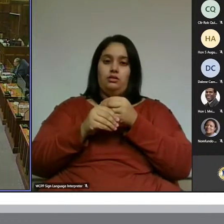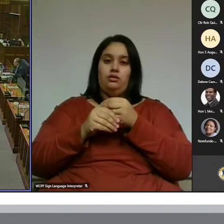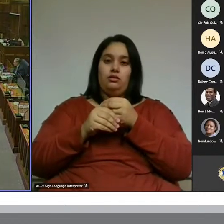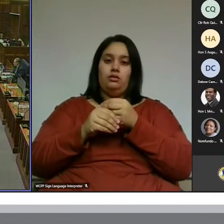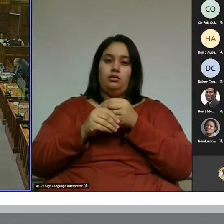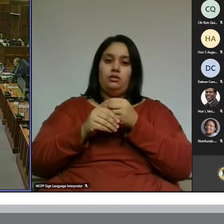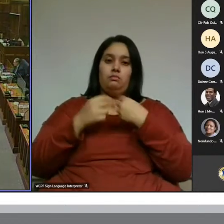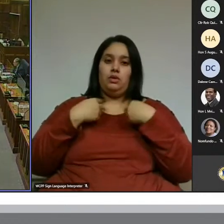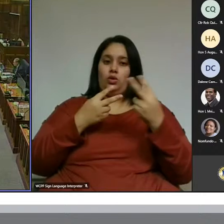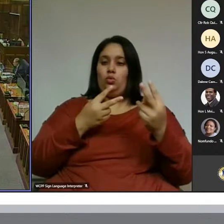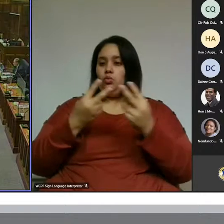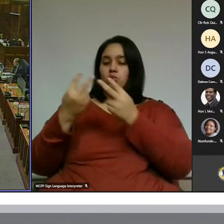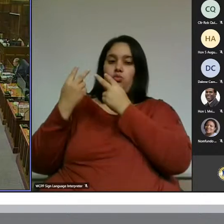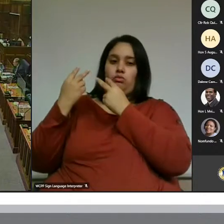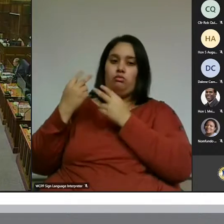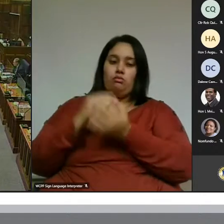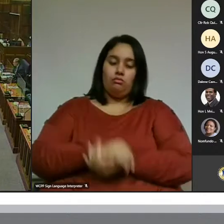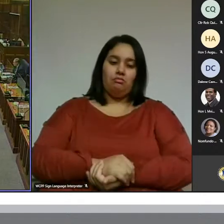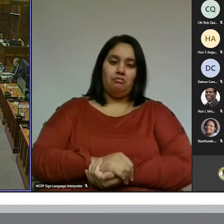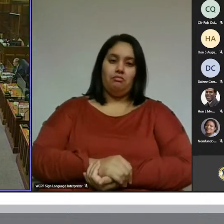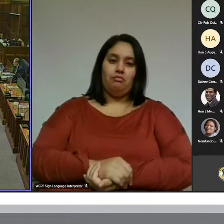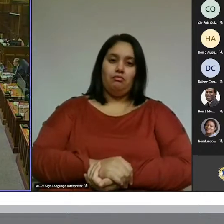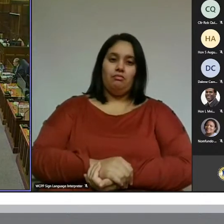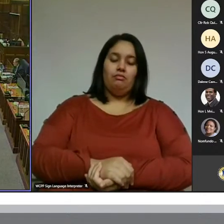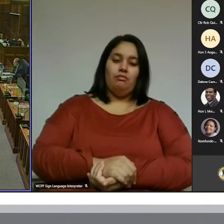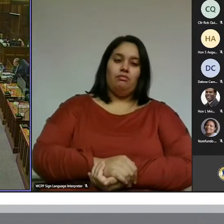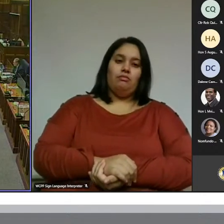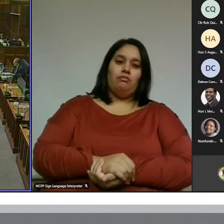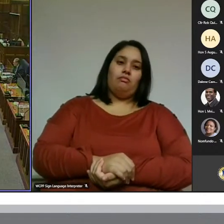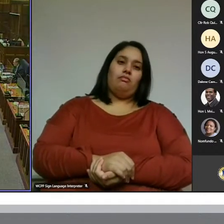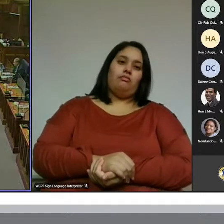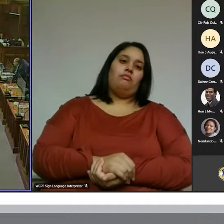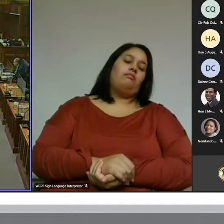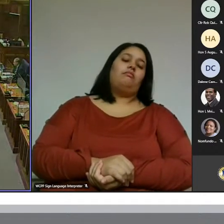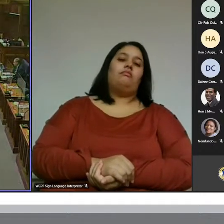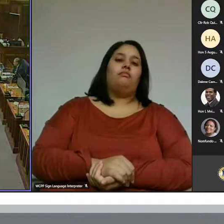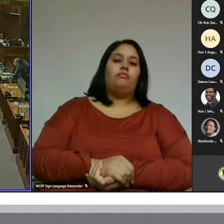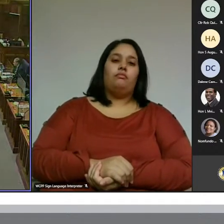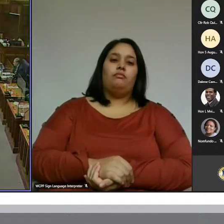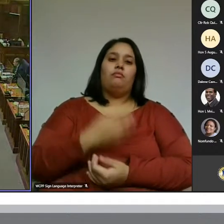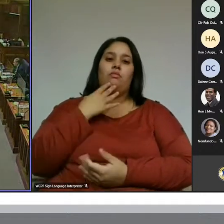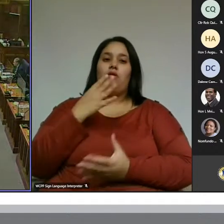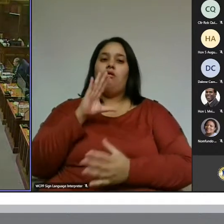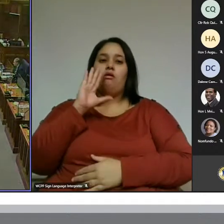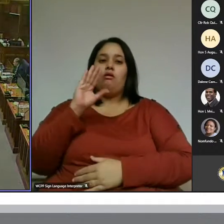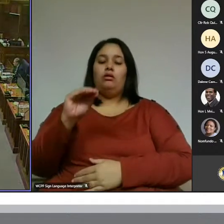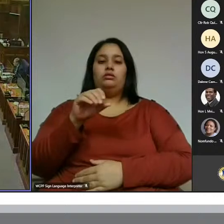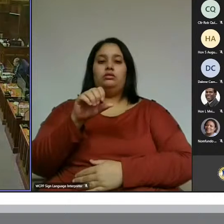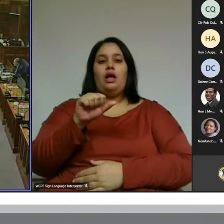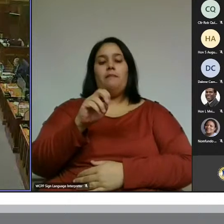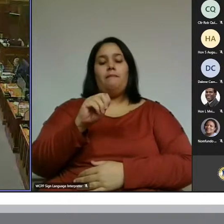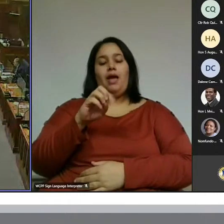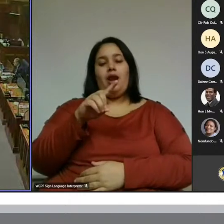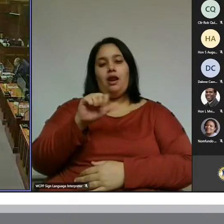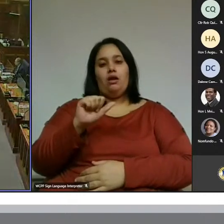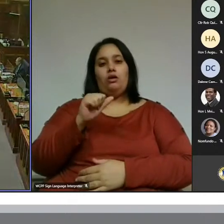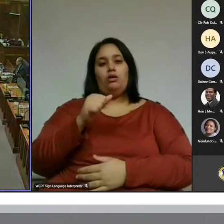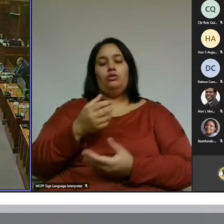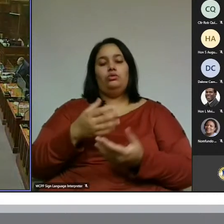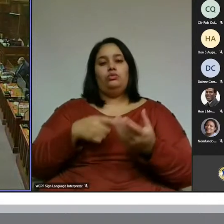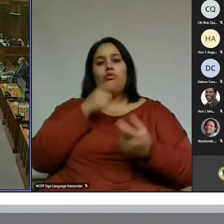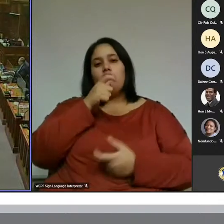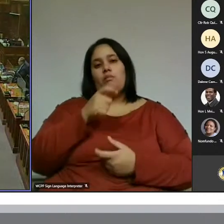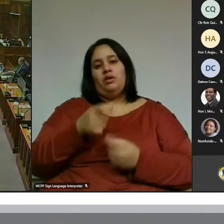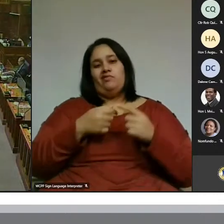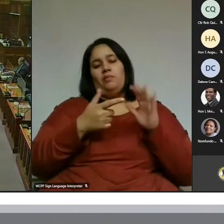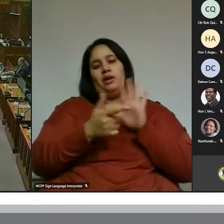my shoulder, if you don't mind. I'll ask Ms. Amanda Tor from Legal to make some comments. Thank